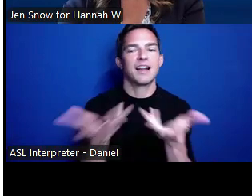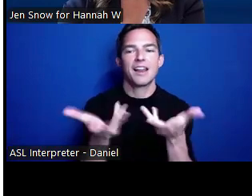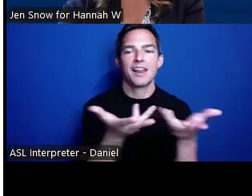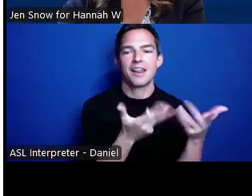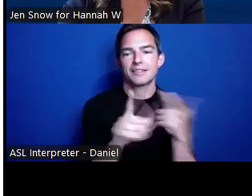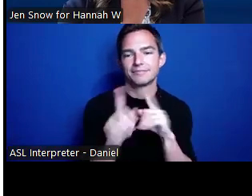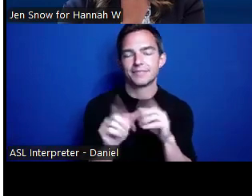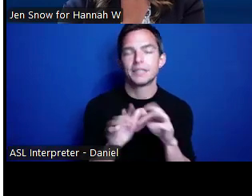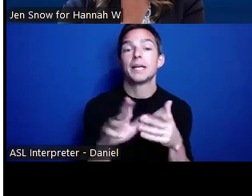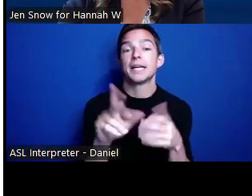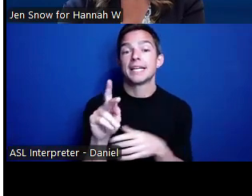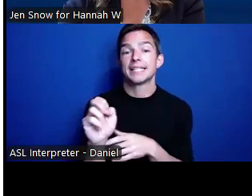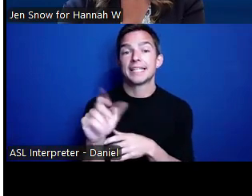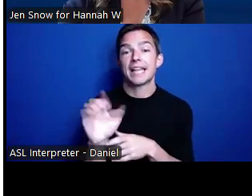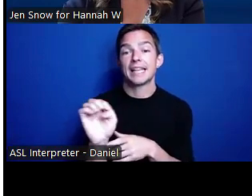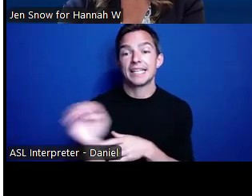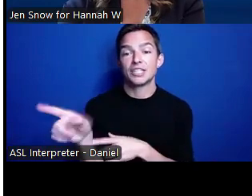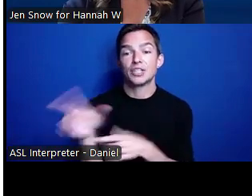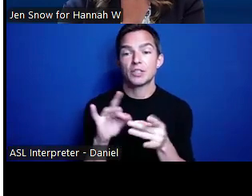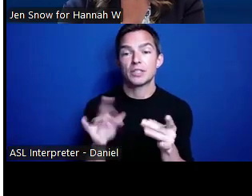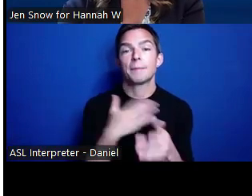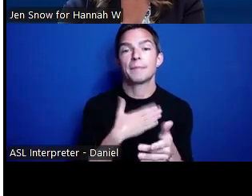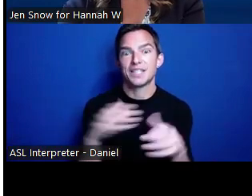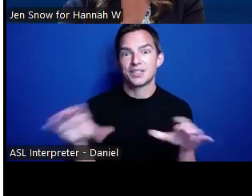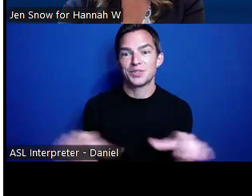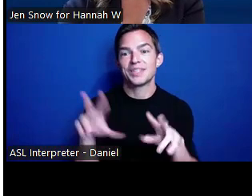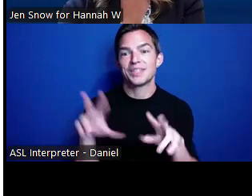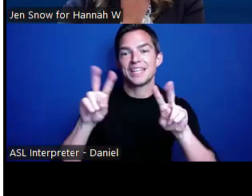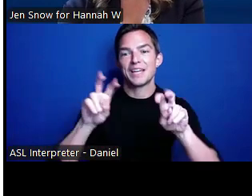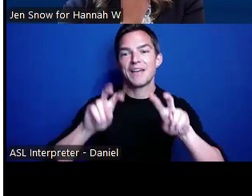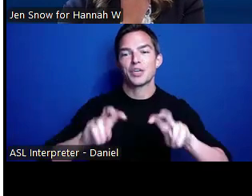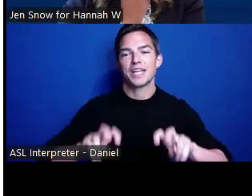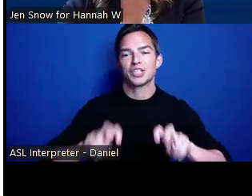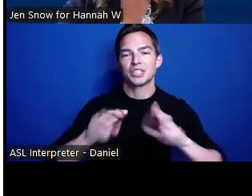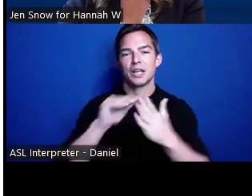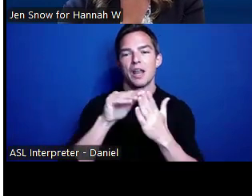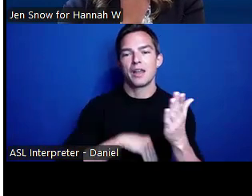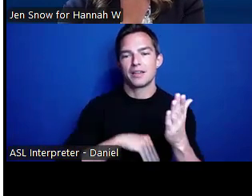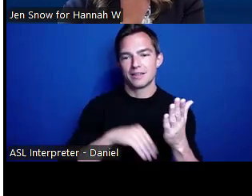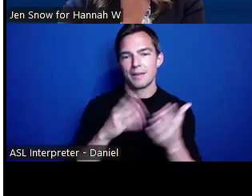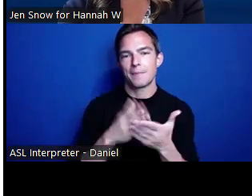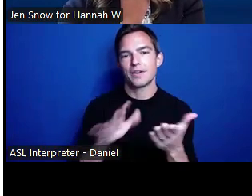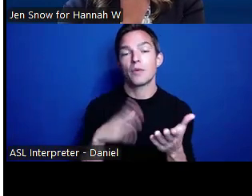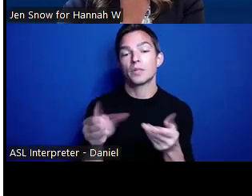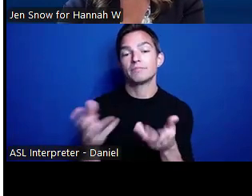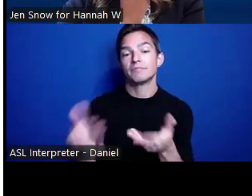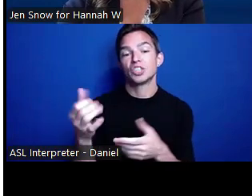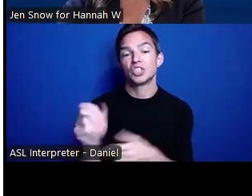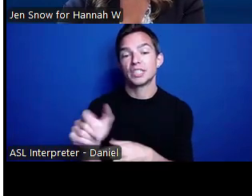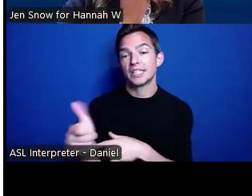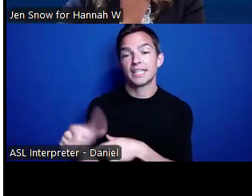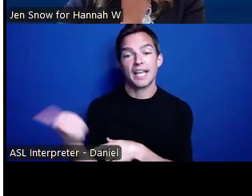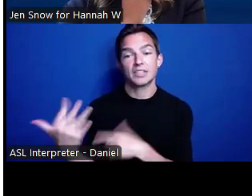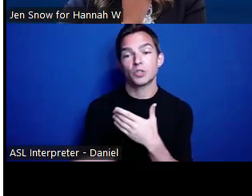As Kelly mentioned, please do the evaluation that you will get as part of that. I want to give Jen a chance if there's anything you want to say,